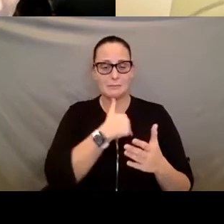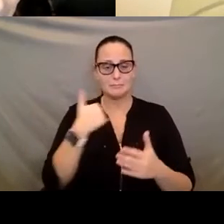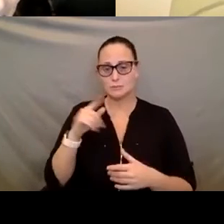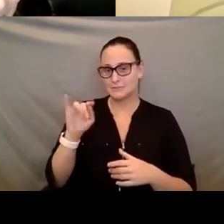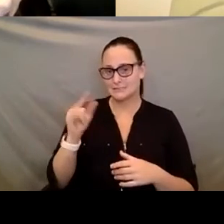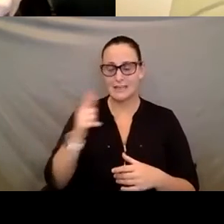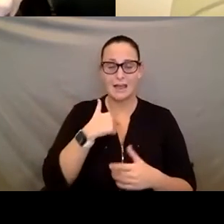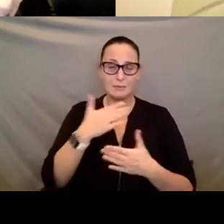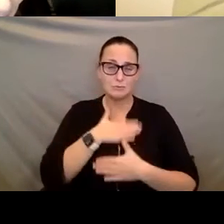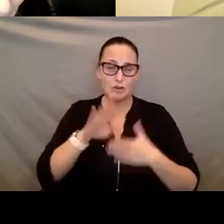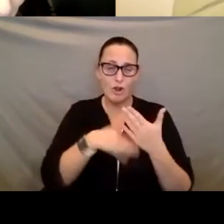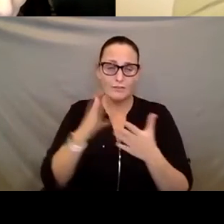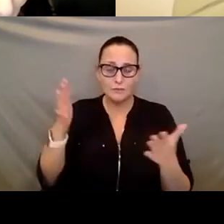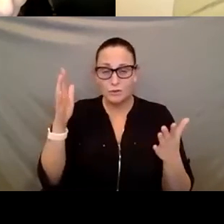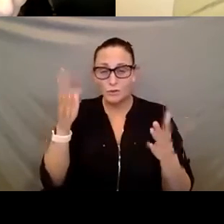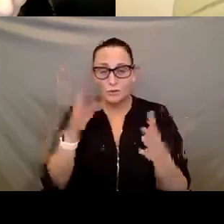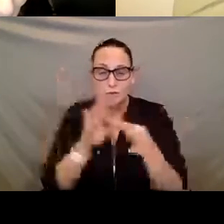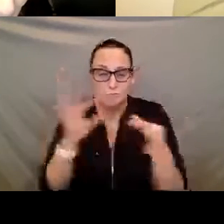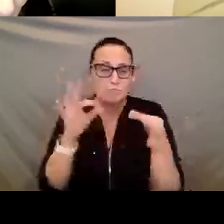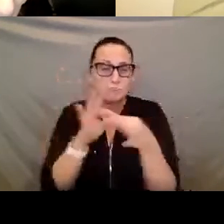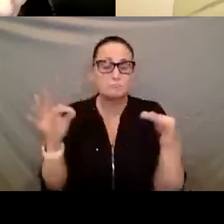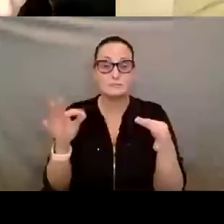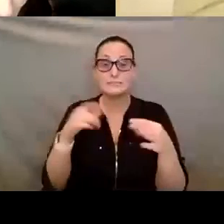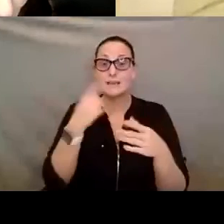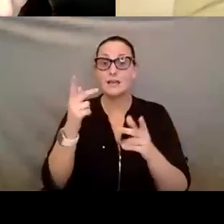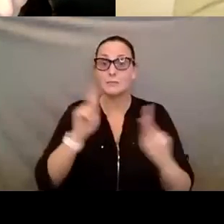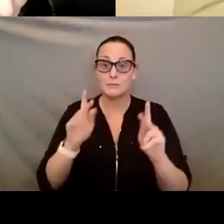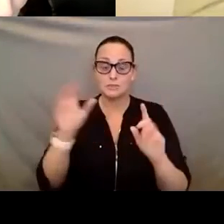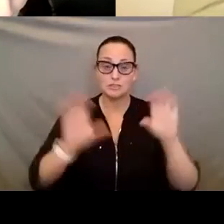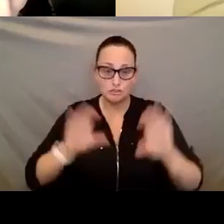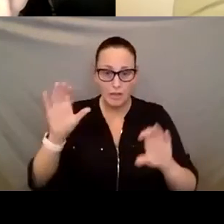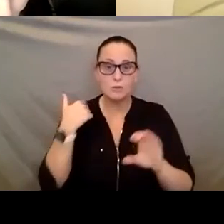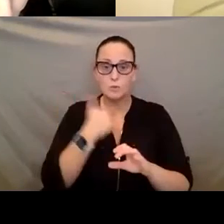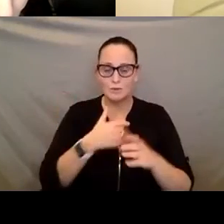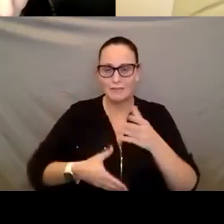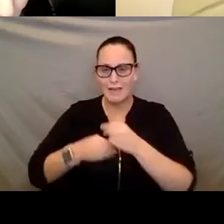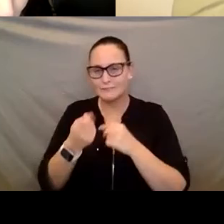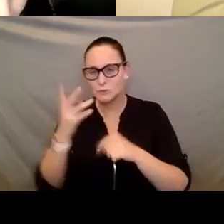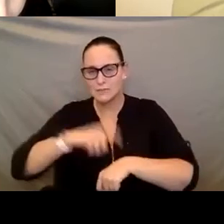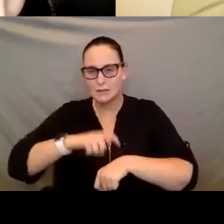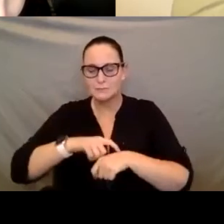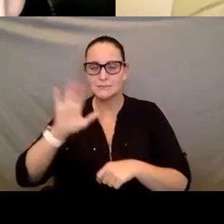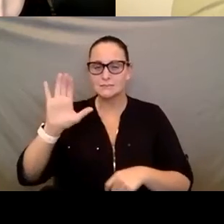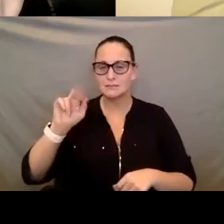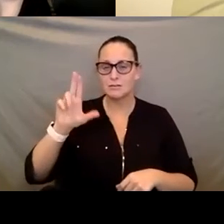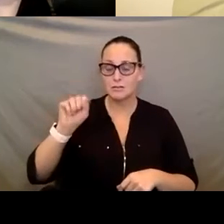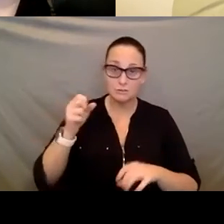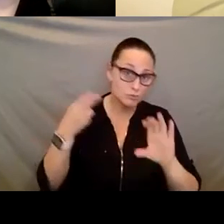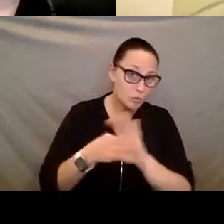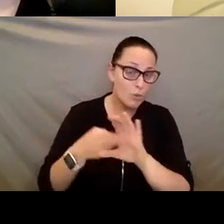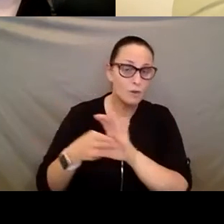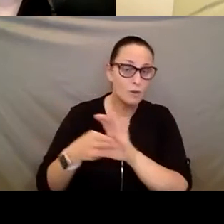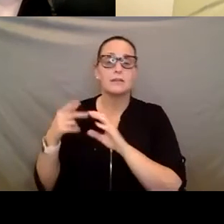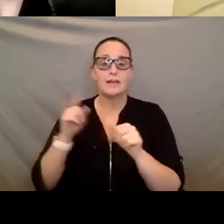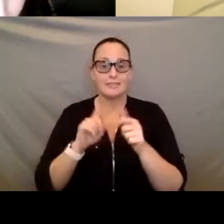the words of wisdom that you've had. Just tell everybody in the chat, we've put it a couple times, the caucus, to join the caucus.